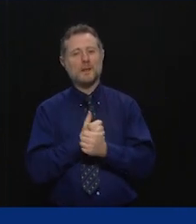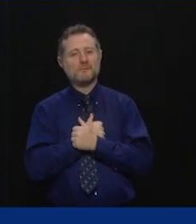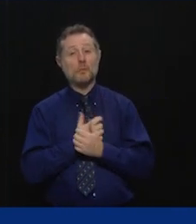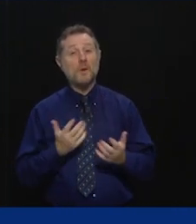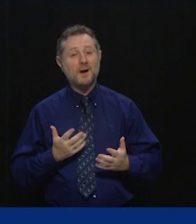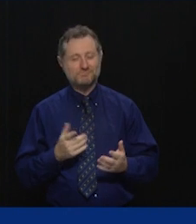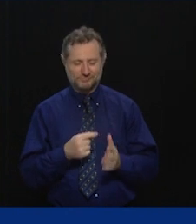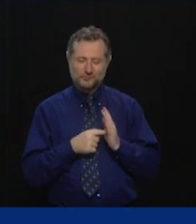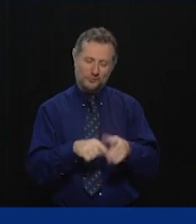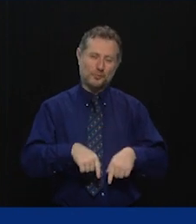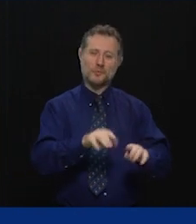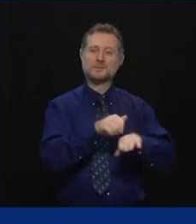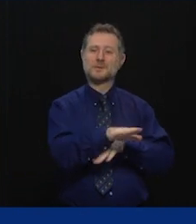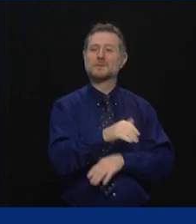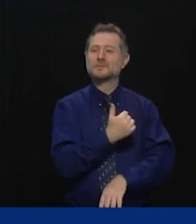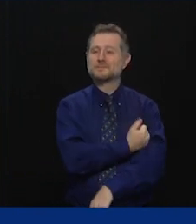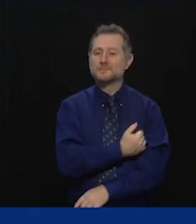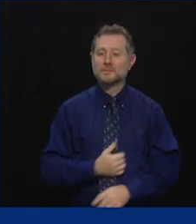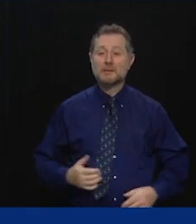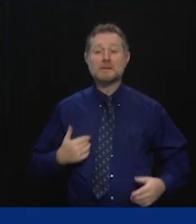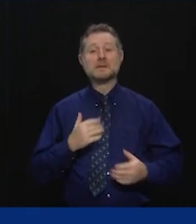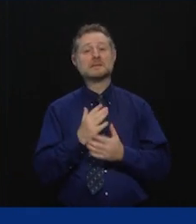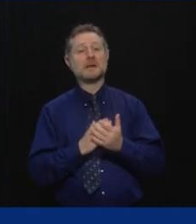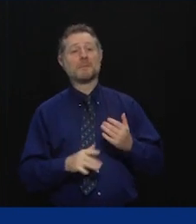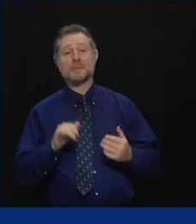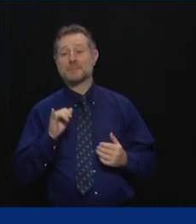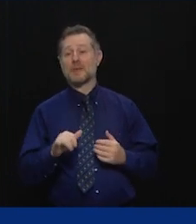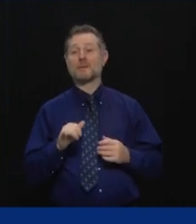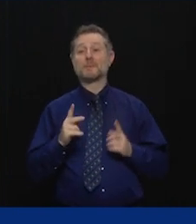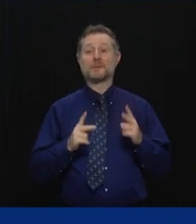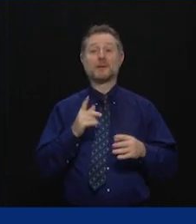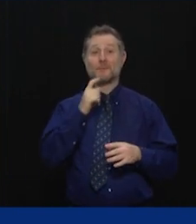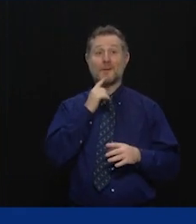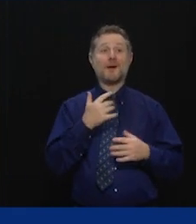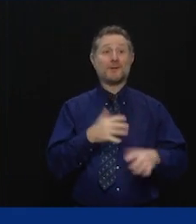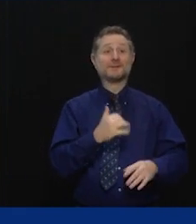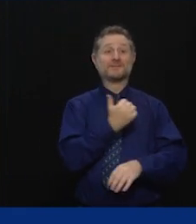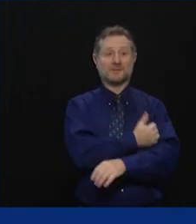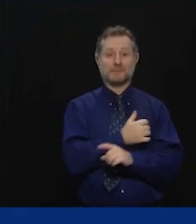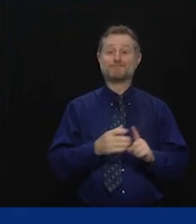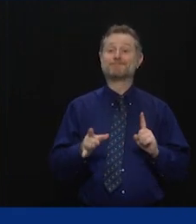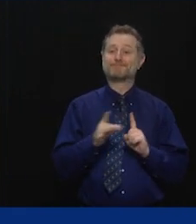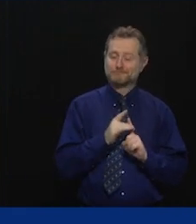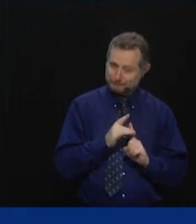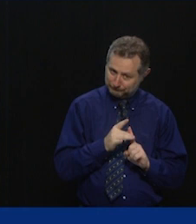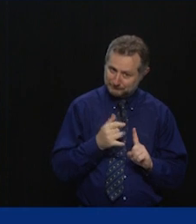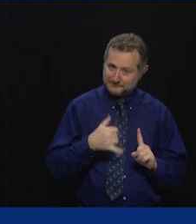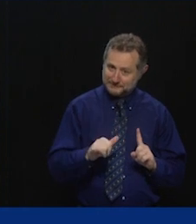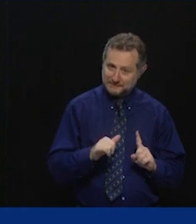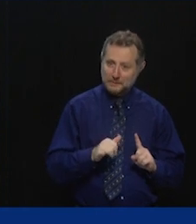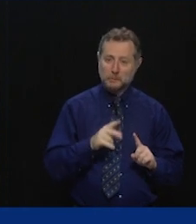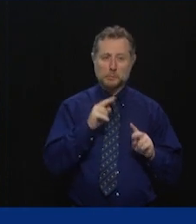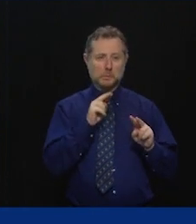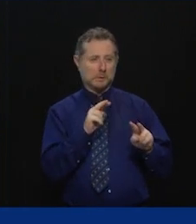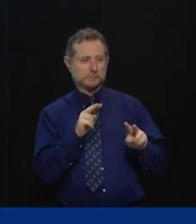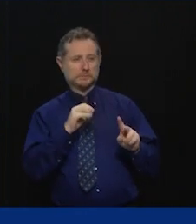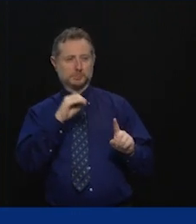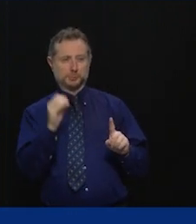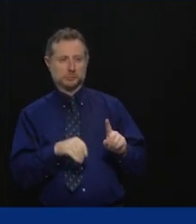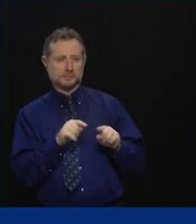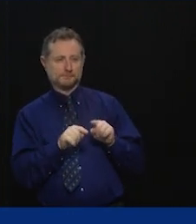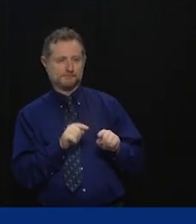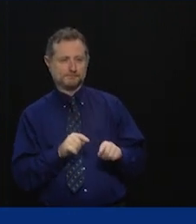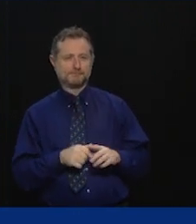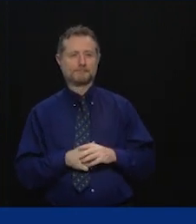Breakthroughs are creeping up a little bit. This is what we've been watching. Now, again, the hospitalizations are still they're rather